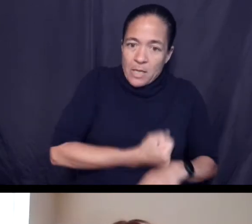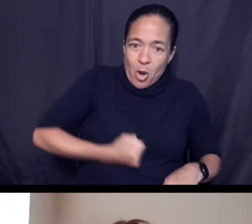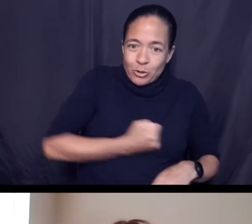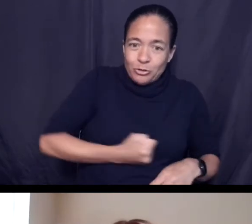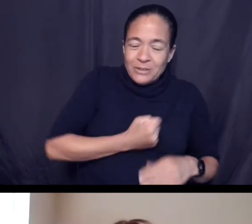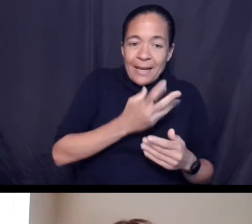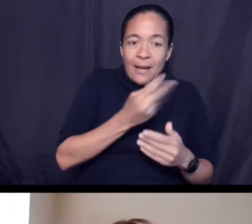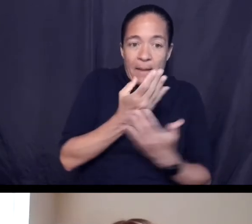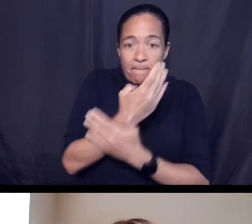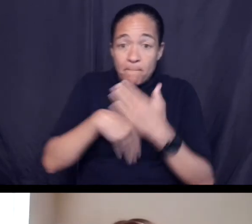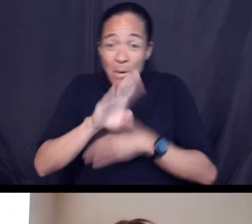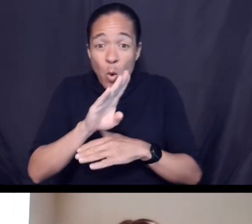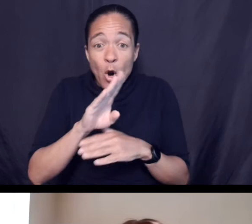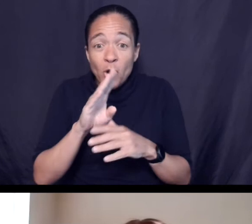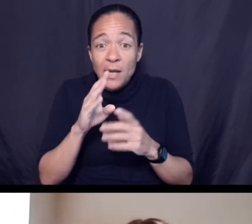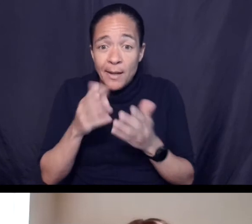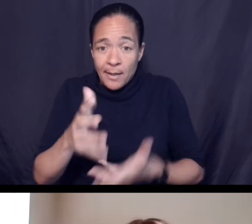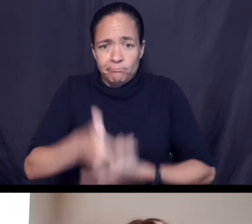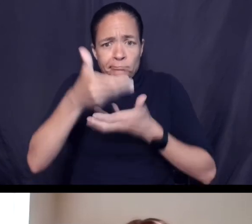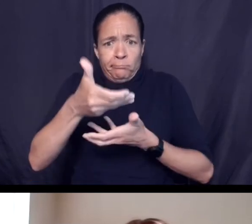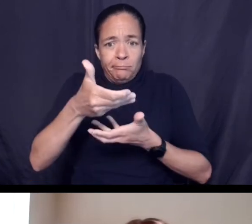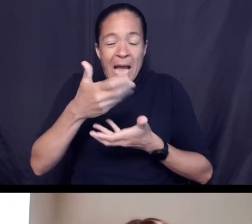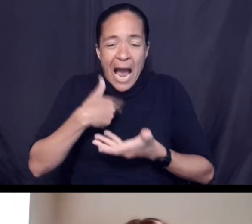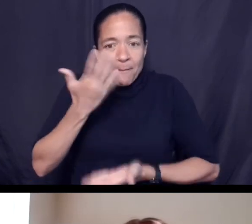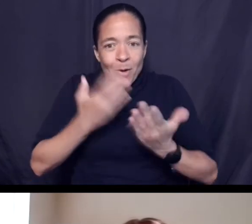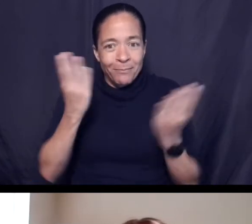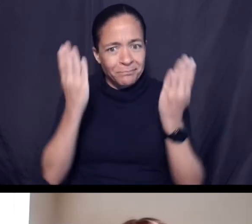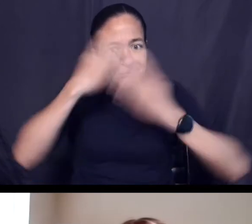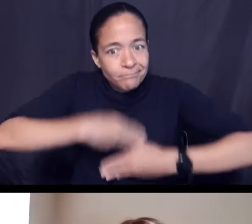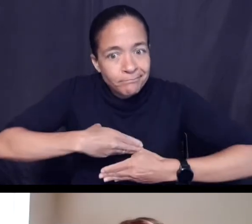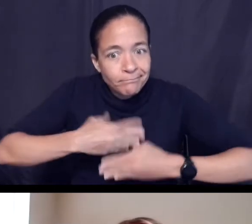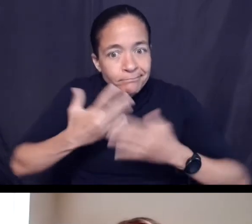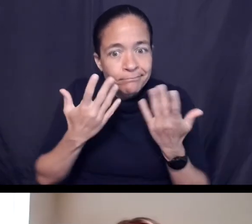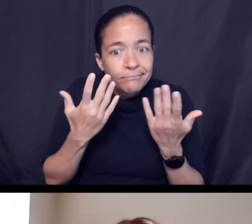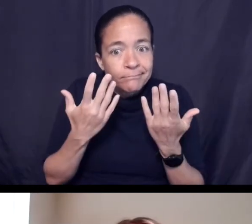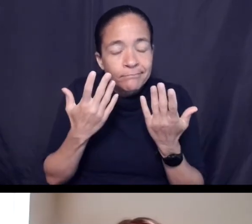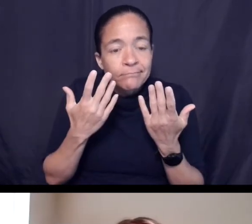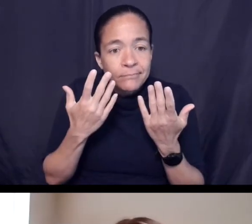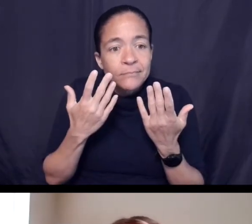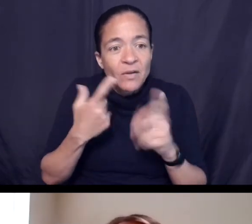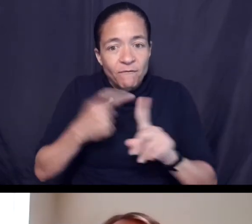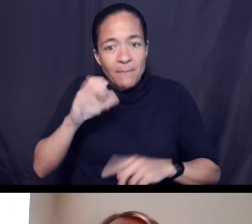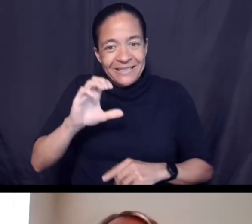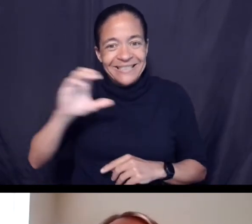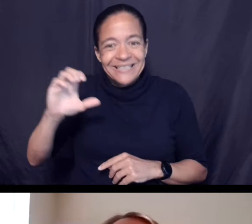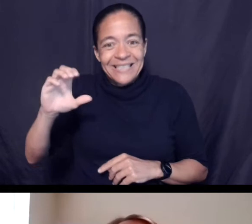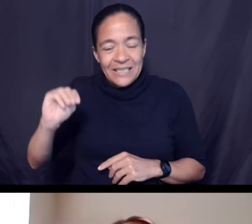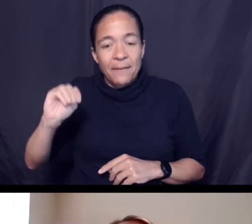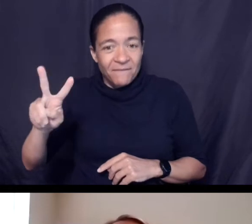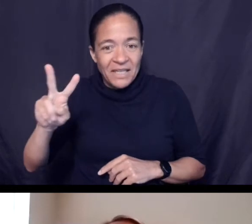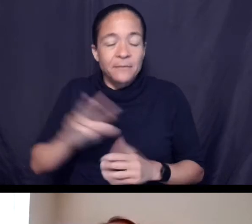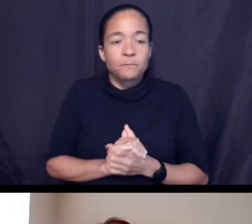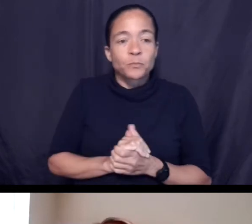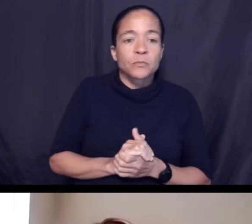I don't know that anyone would have realized that she had pretty significant consequences from the congenital